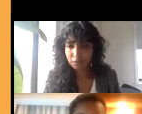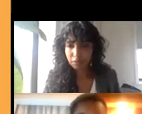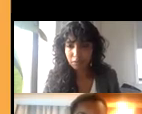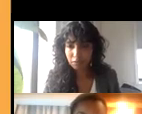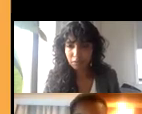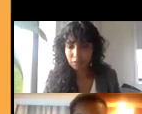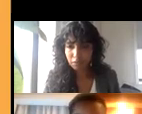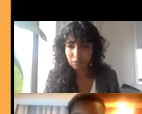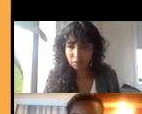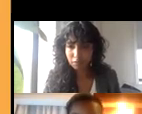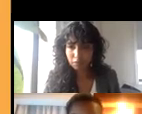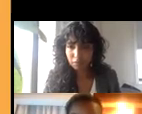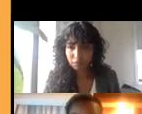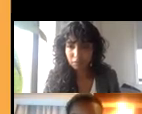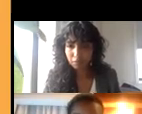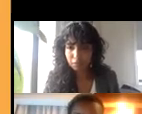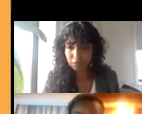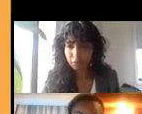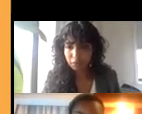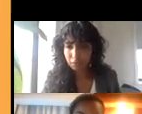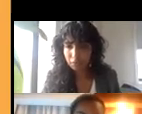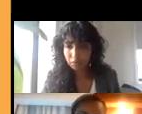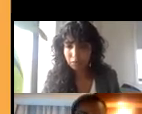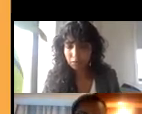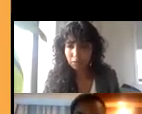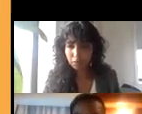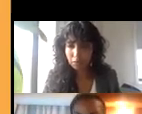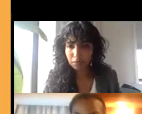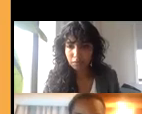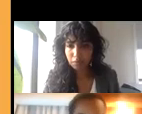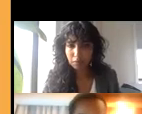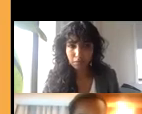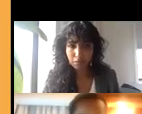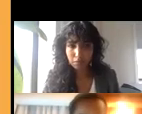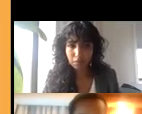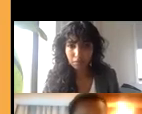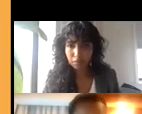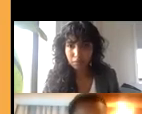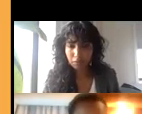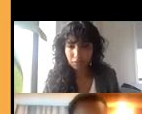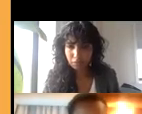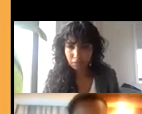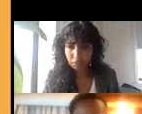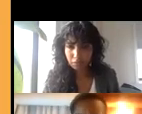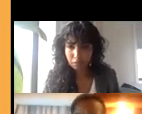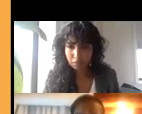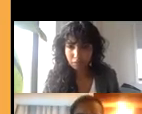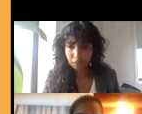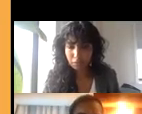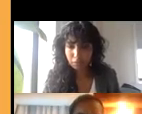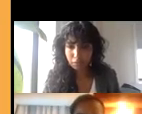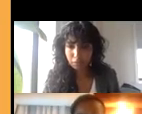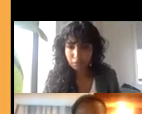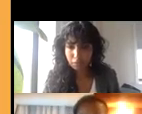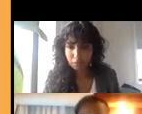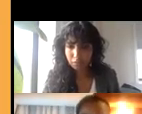going to do some visioning about what true support and community-based support looks like. Next slide, please. So before we